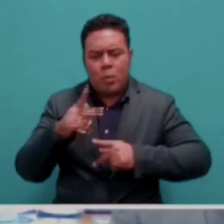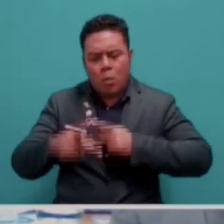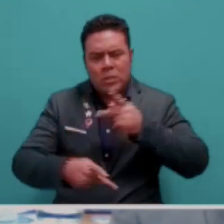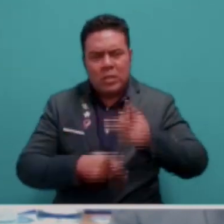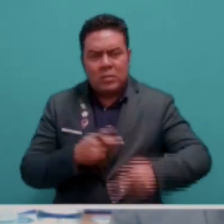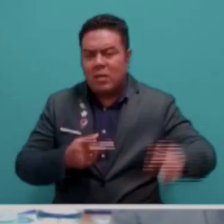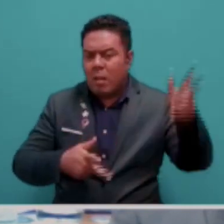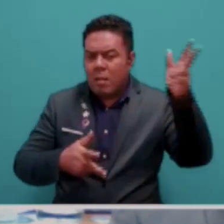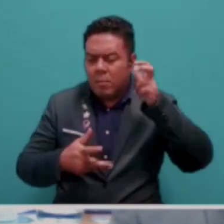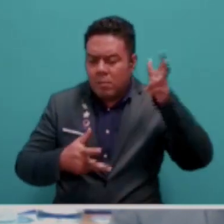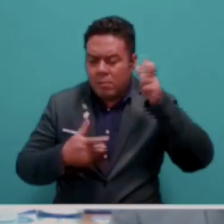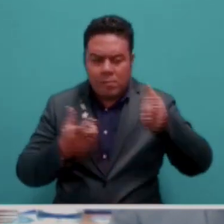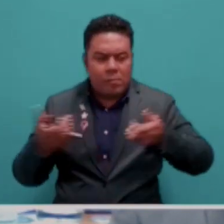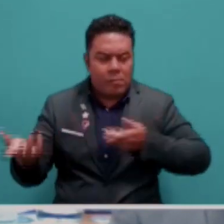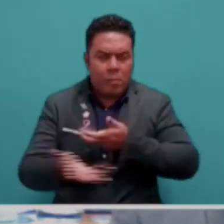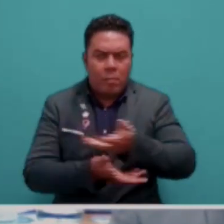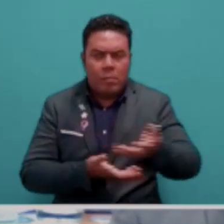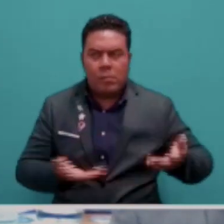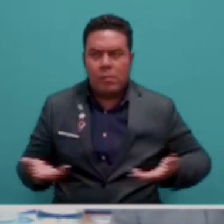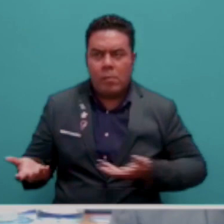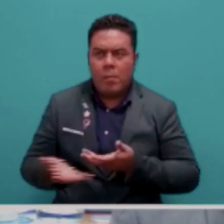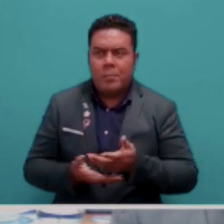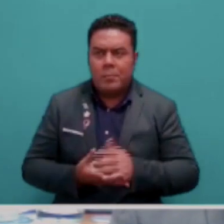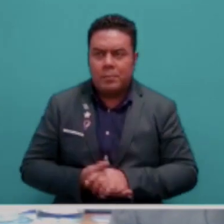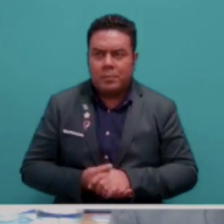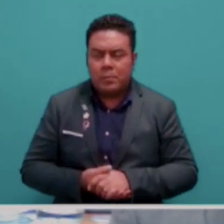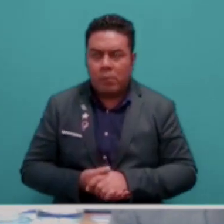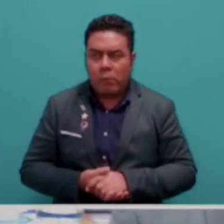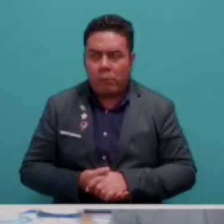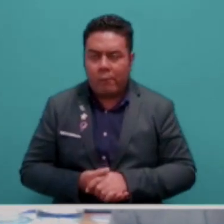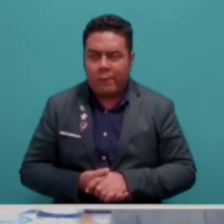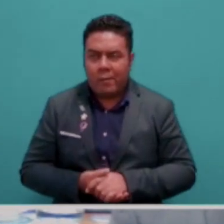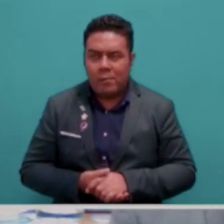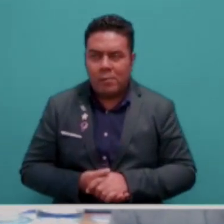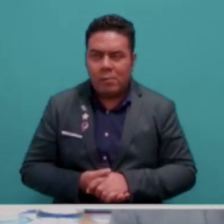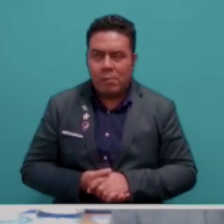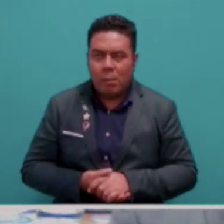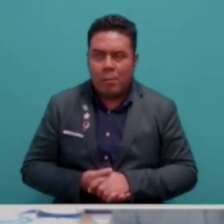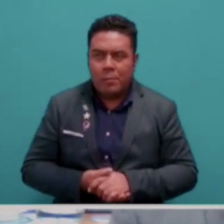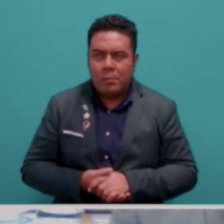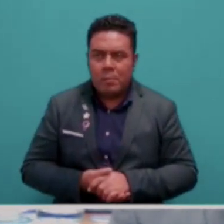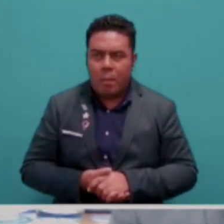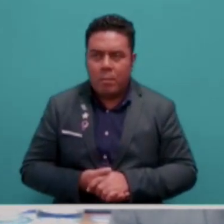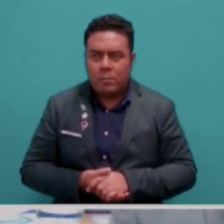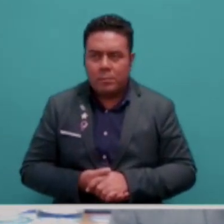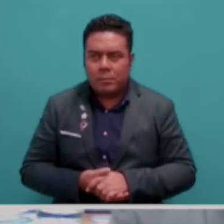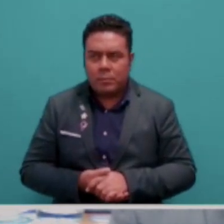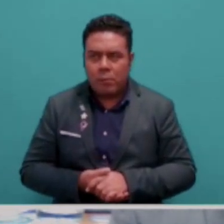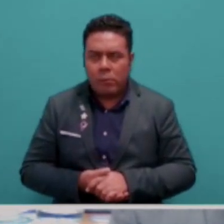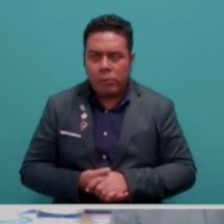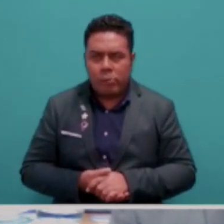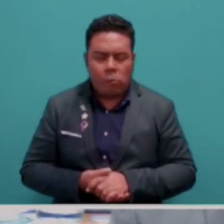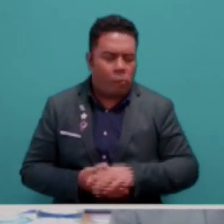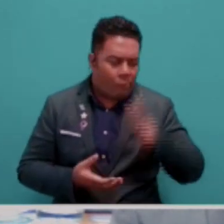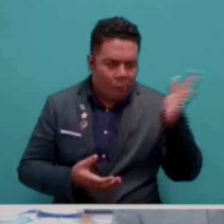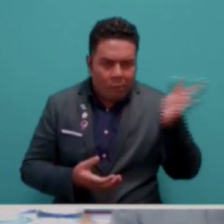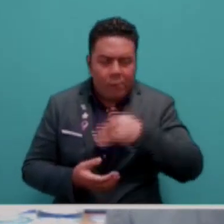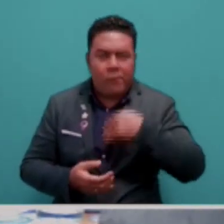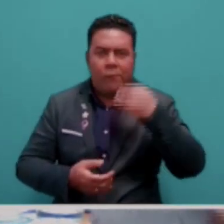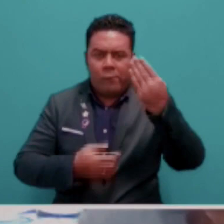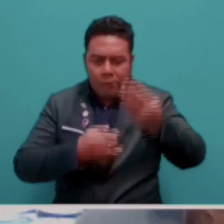listening and consulting. That is the process, but now you want to short-circuit it again.